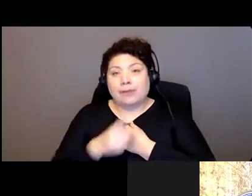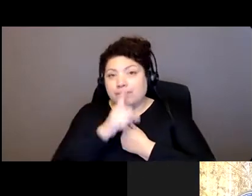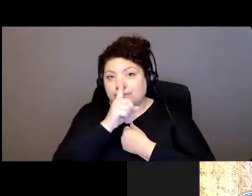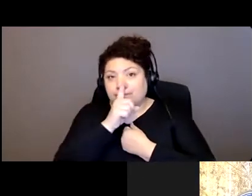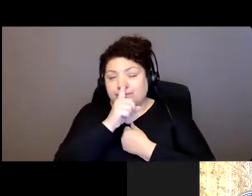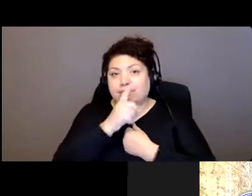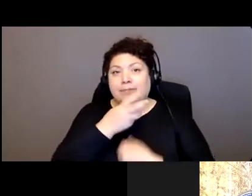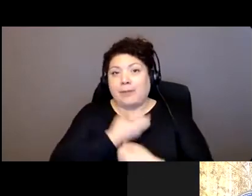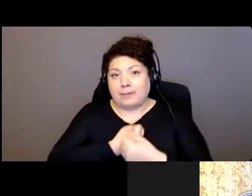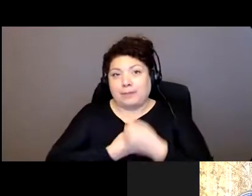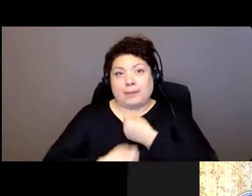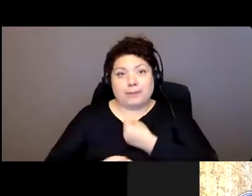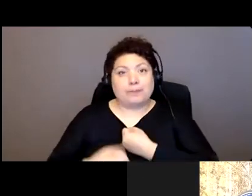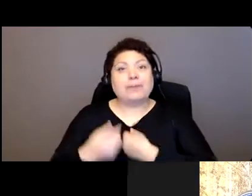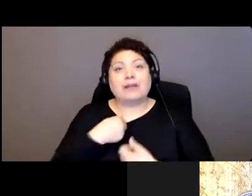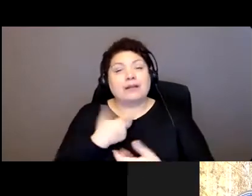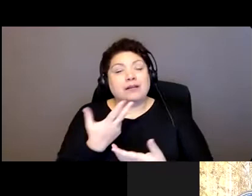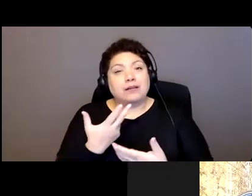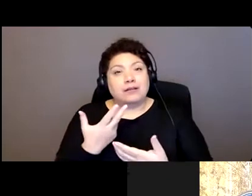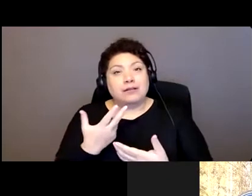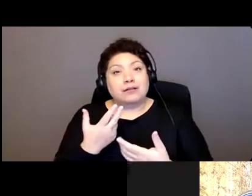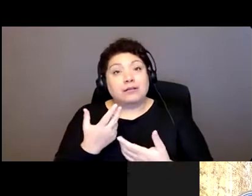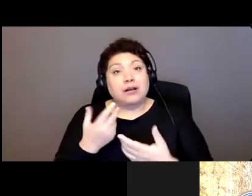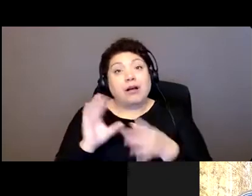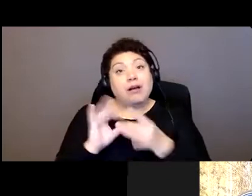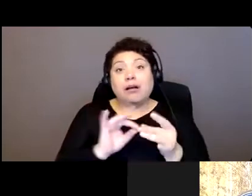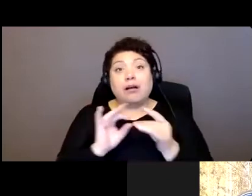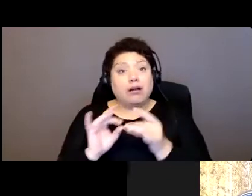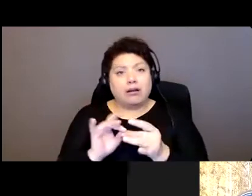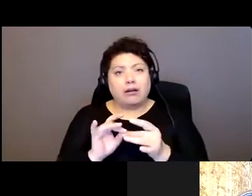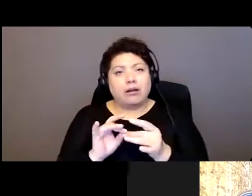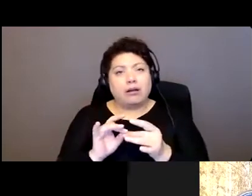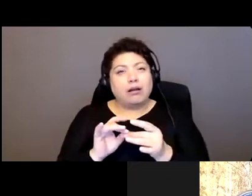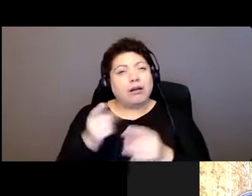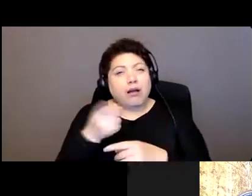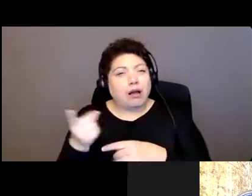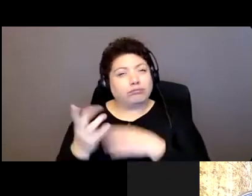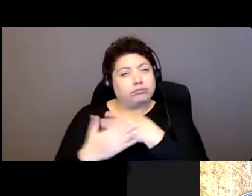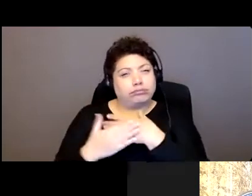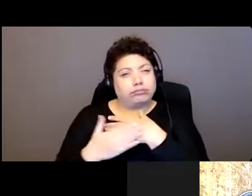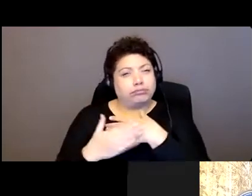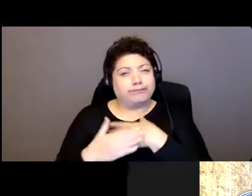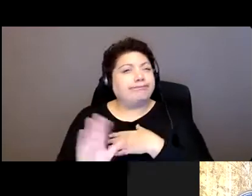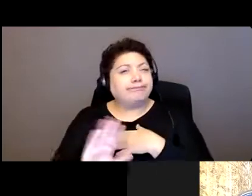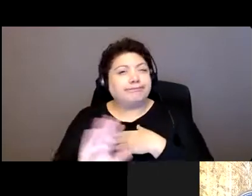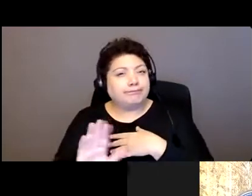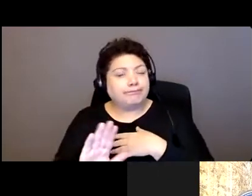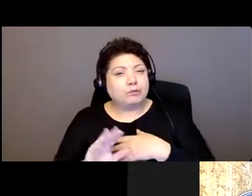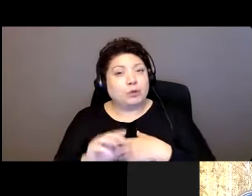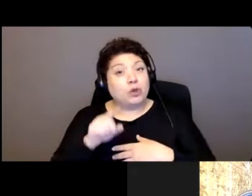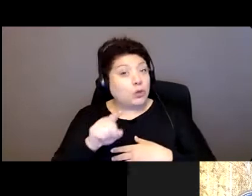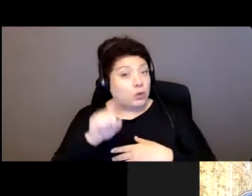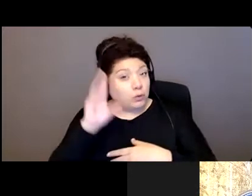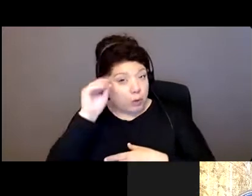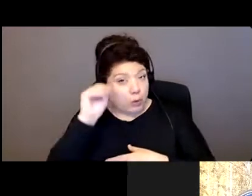I started to shut my doors inside because I didn't want people to keep reminding me that I was not a boy